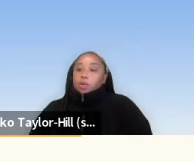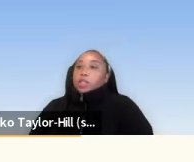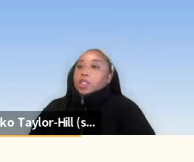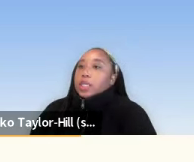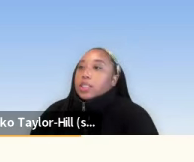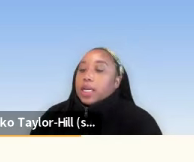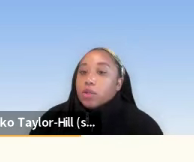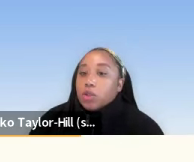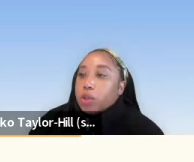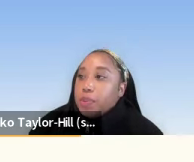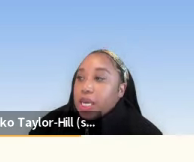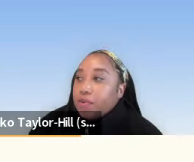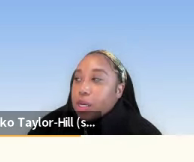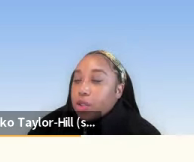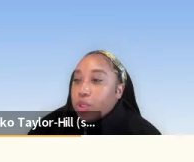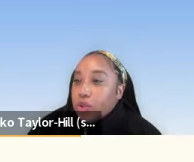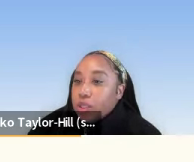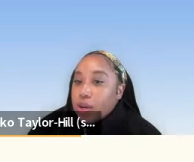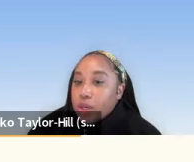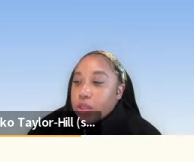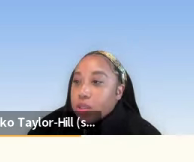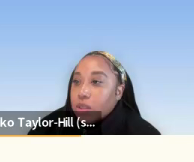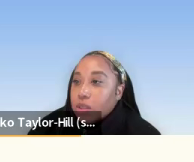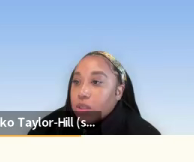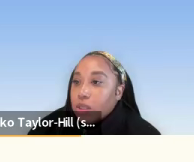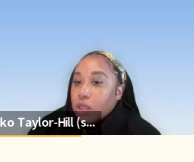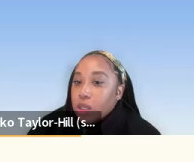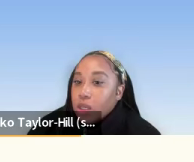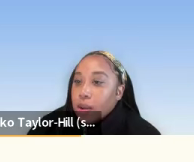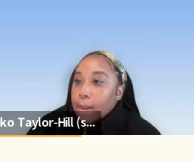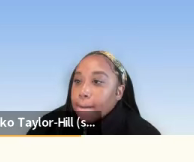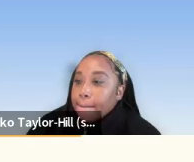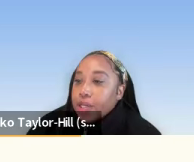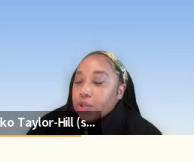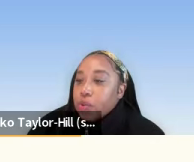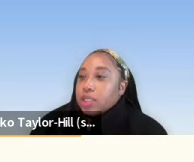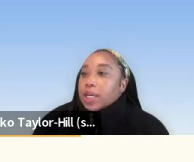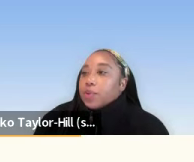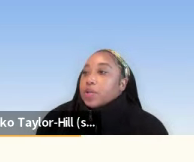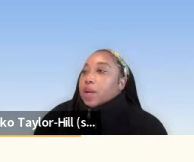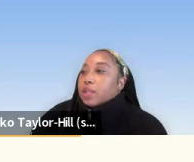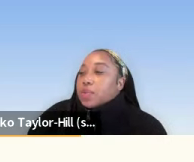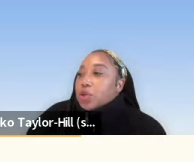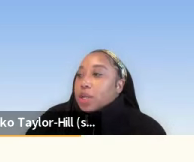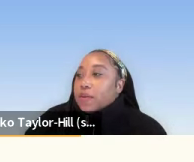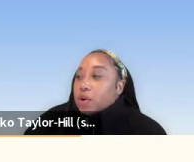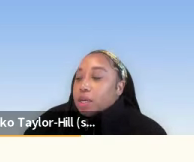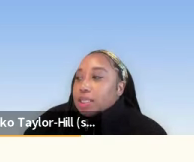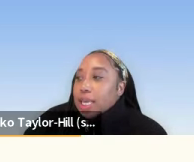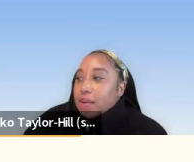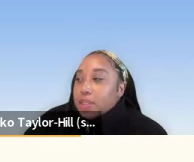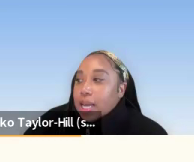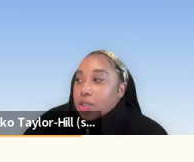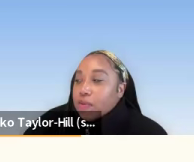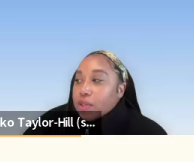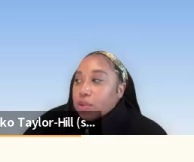Melinda, your question is tailored towards behavioral health resource networks. Measure 110 redirected the majority of